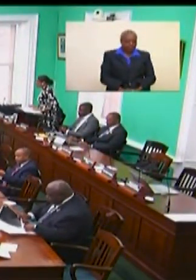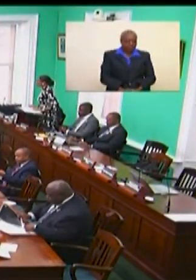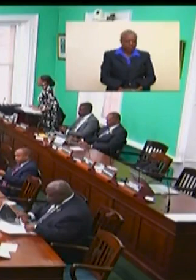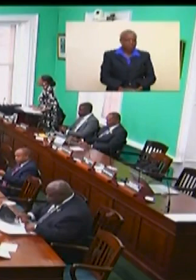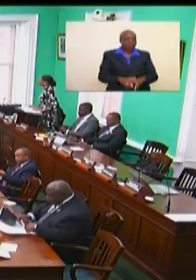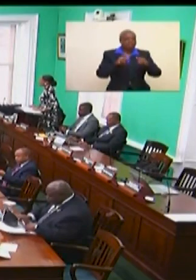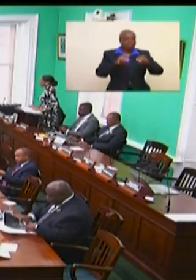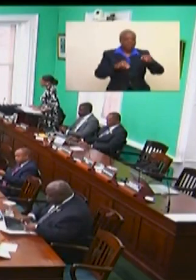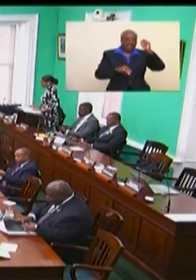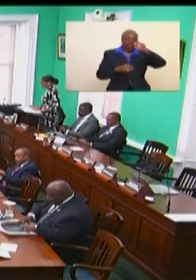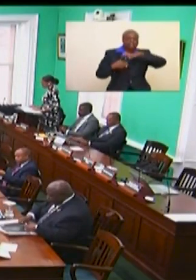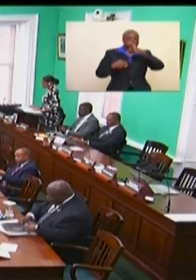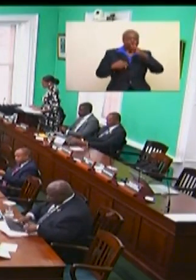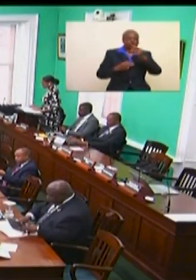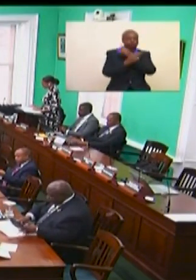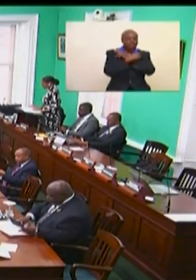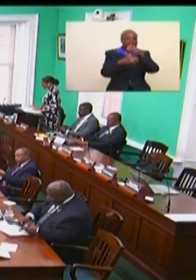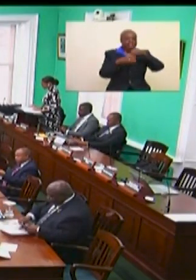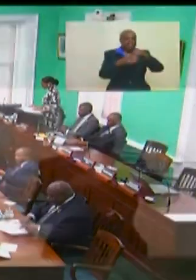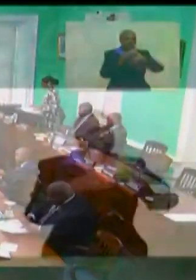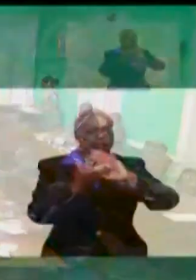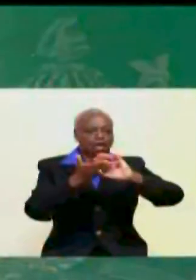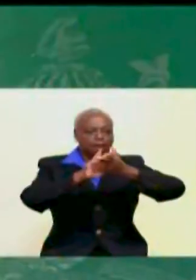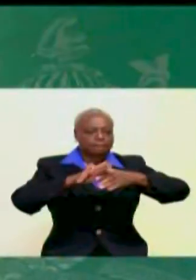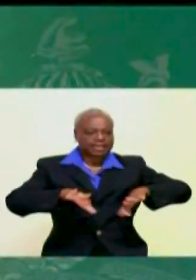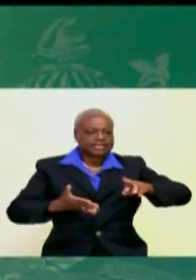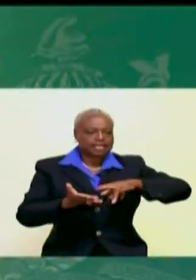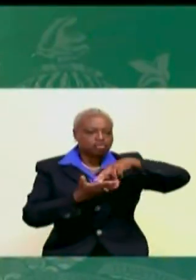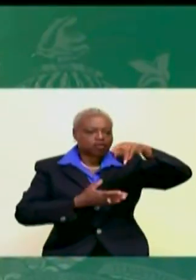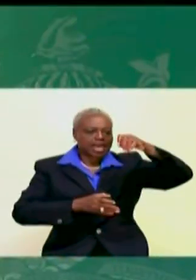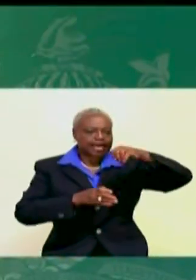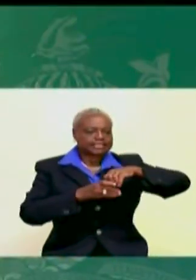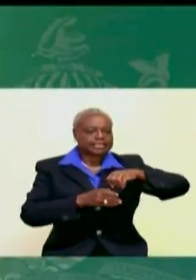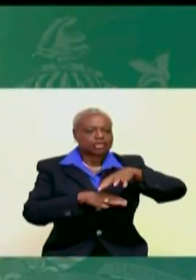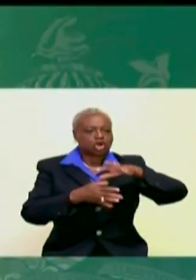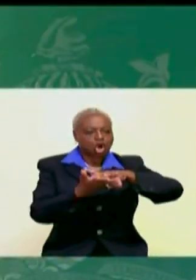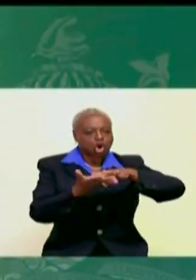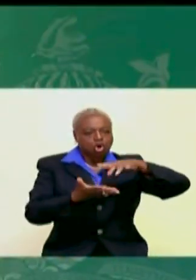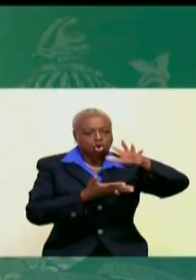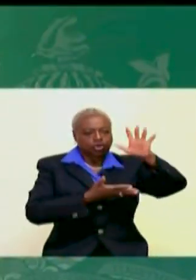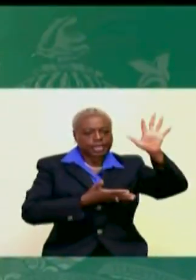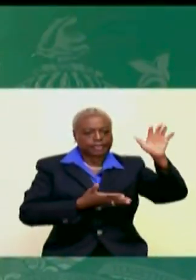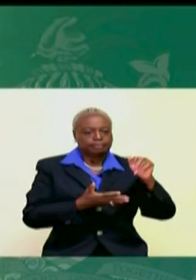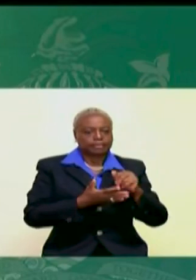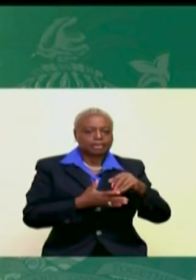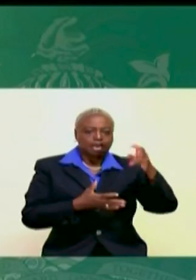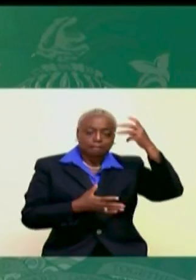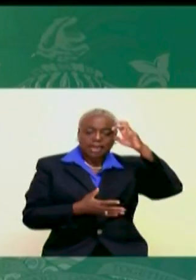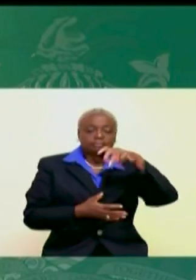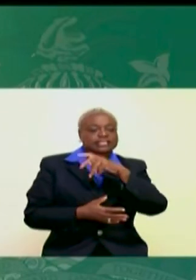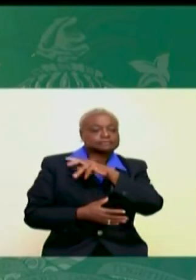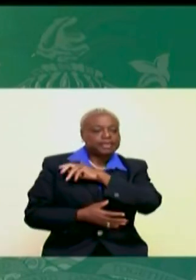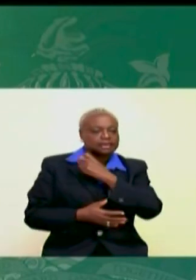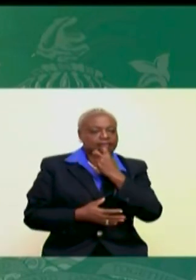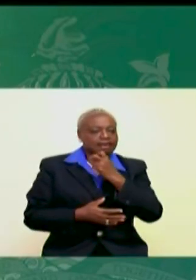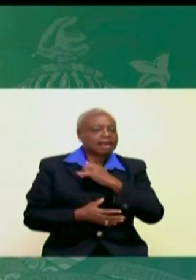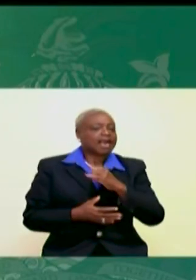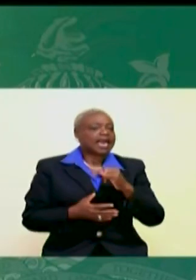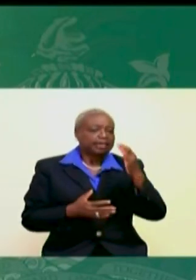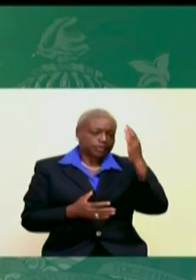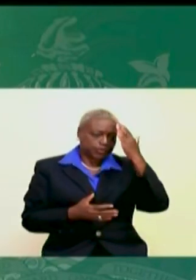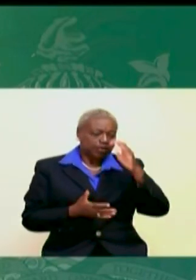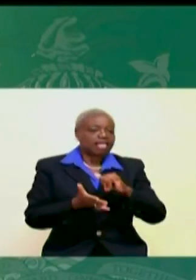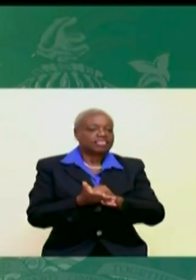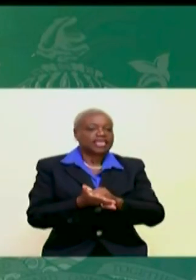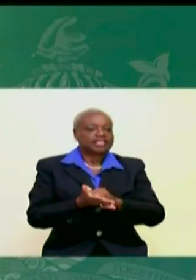May his soul rest in peace and rise in glory. Madam Speaker, I am quite aware